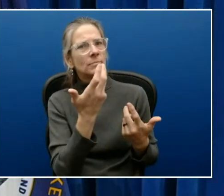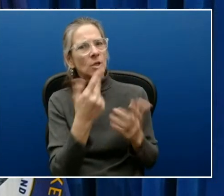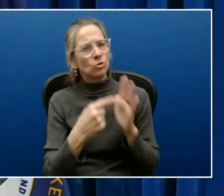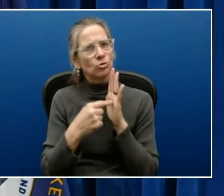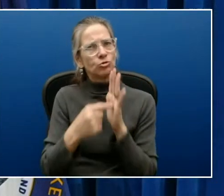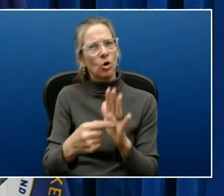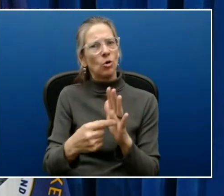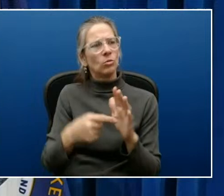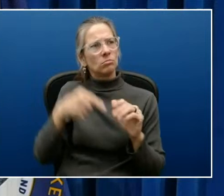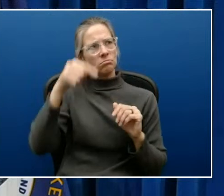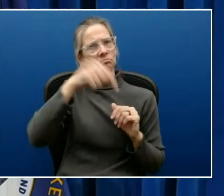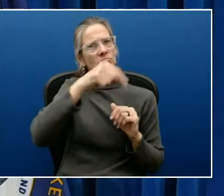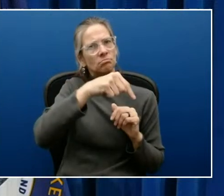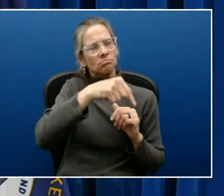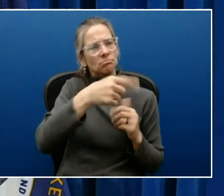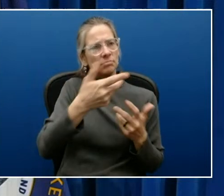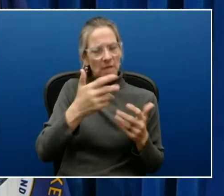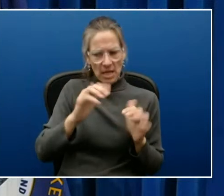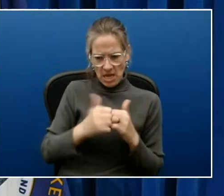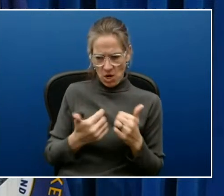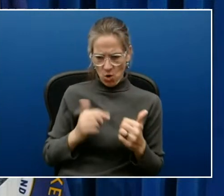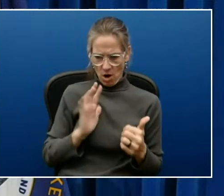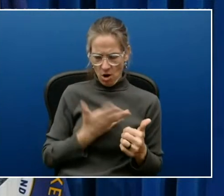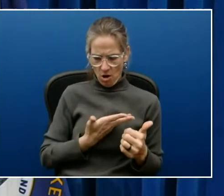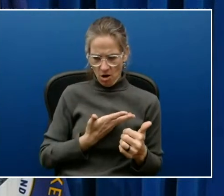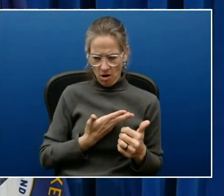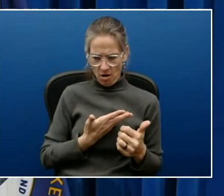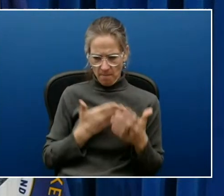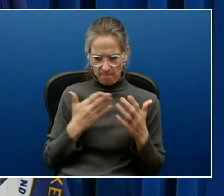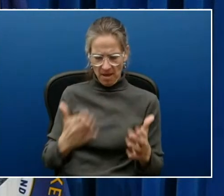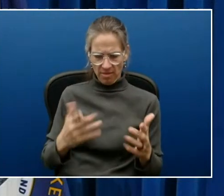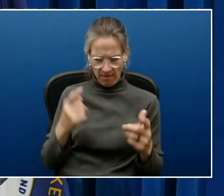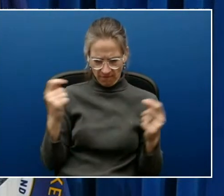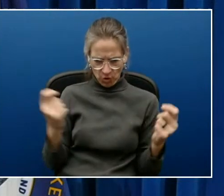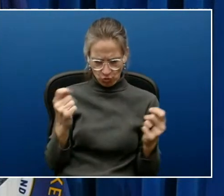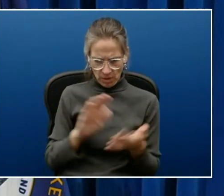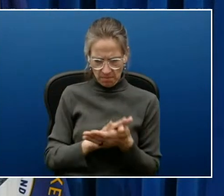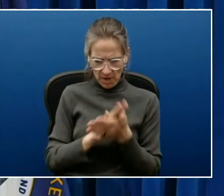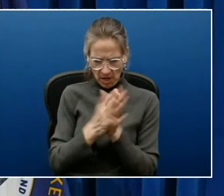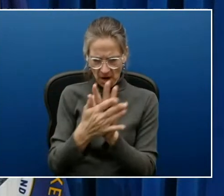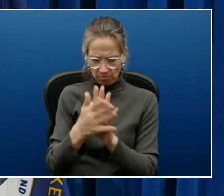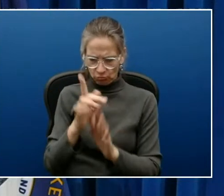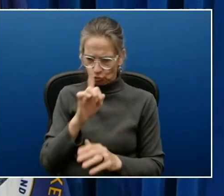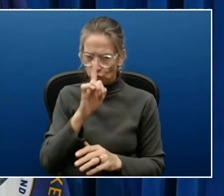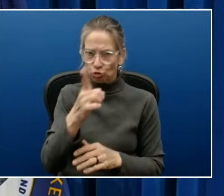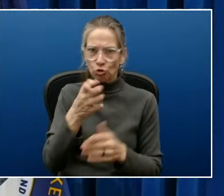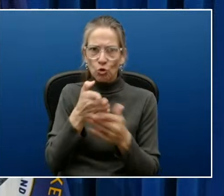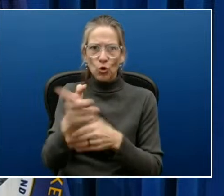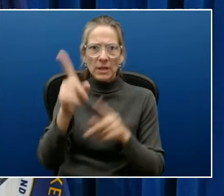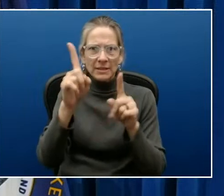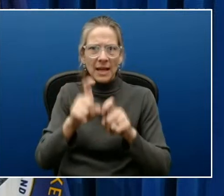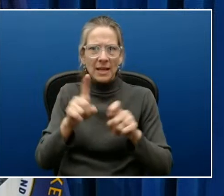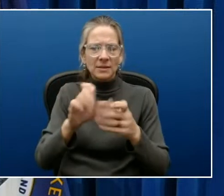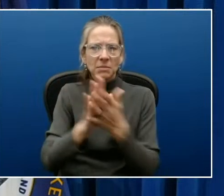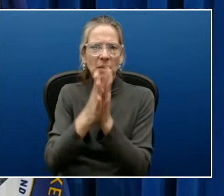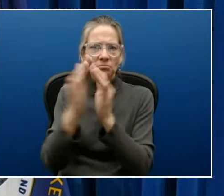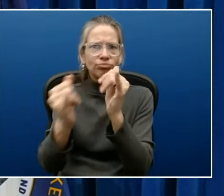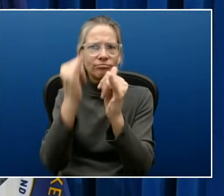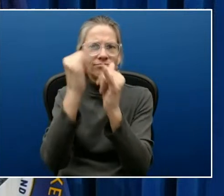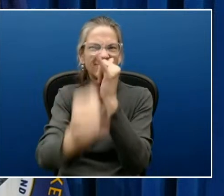to victory into a real test. But all of that is part of the process. This